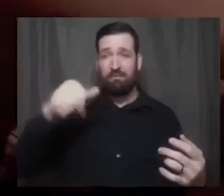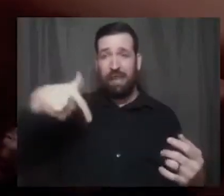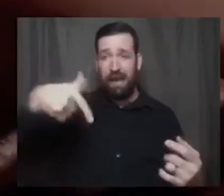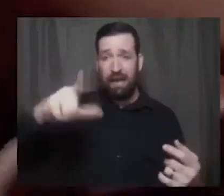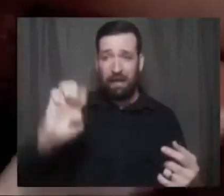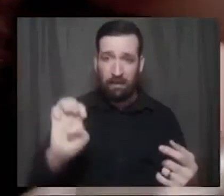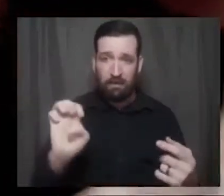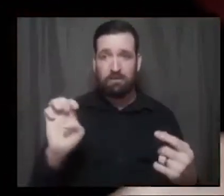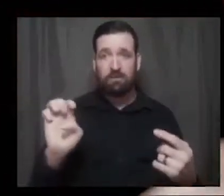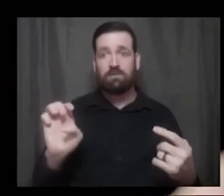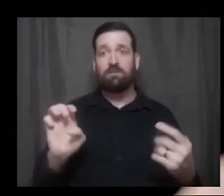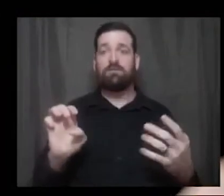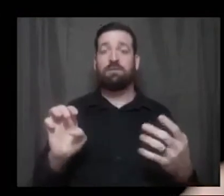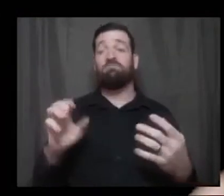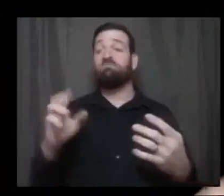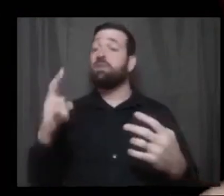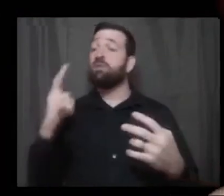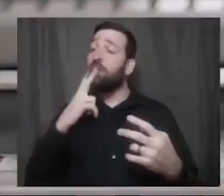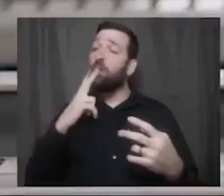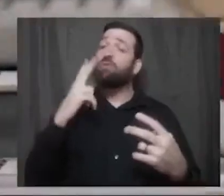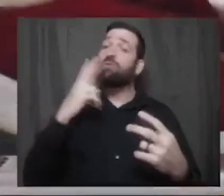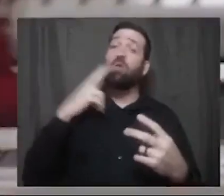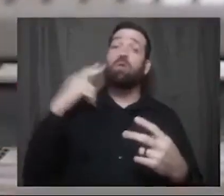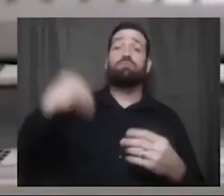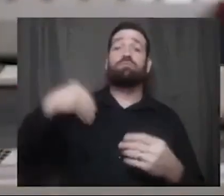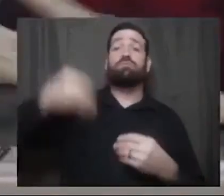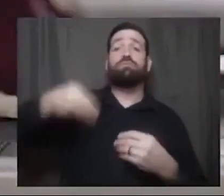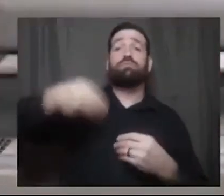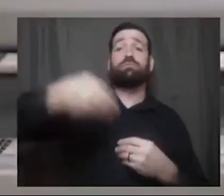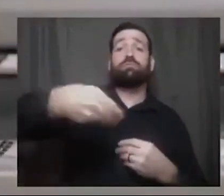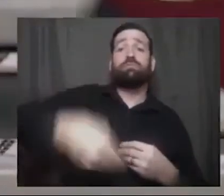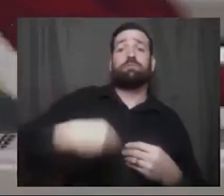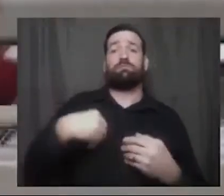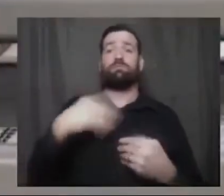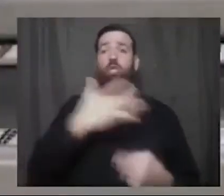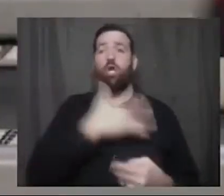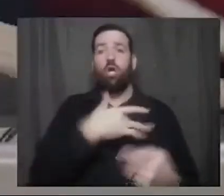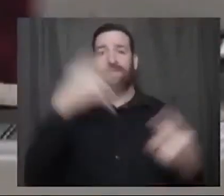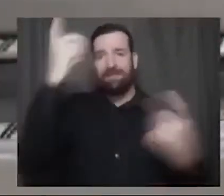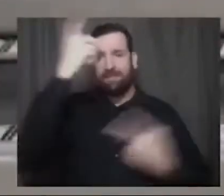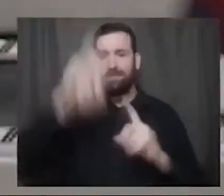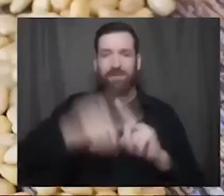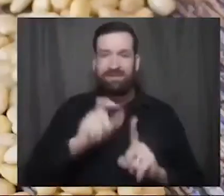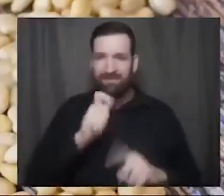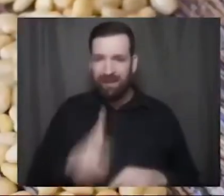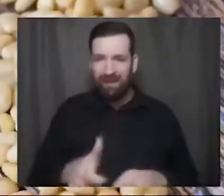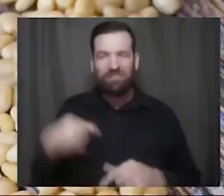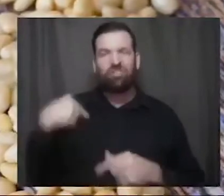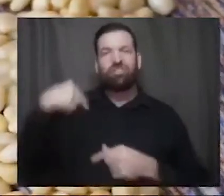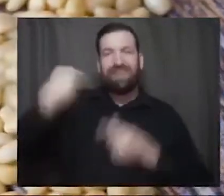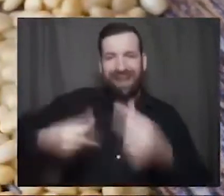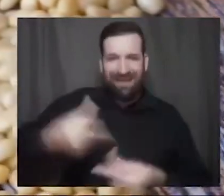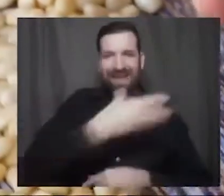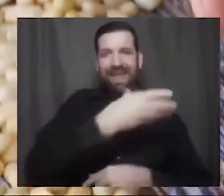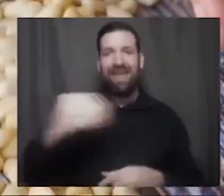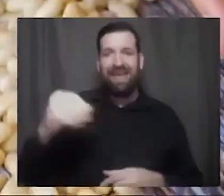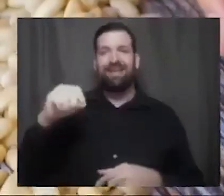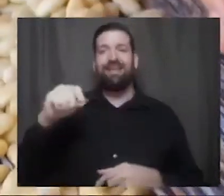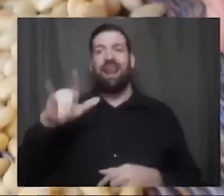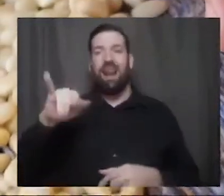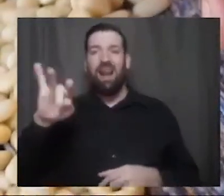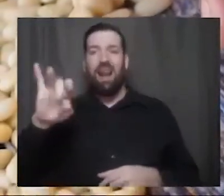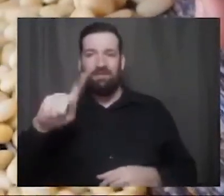father smoked, and that's why they had heart disease. But it's genetic and lifestyle. So while these women